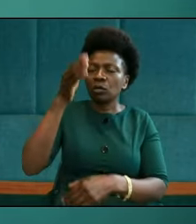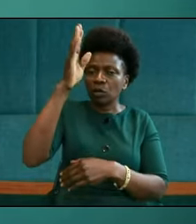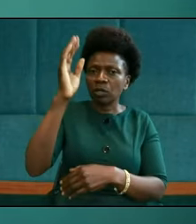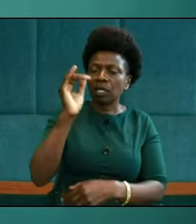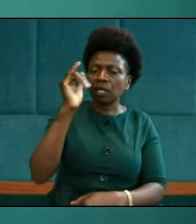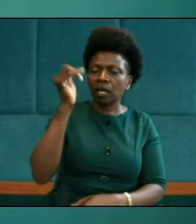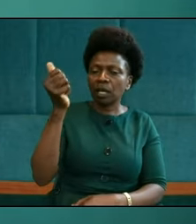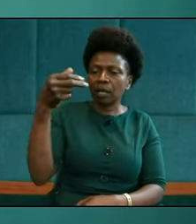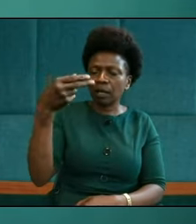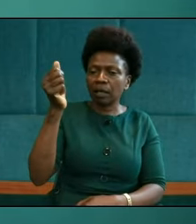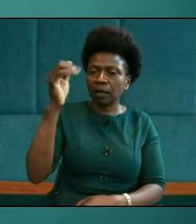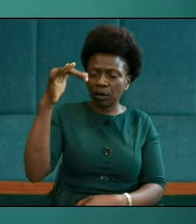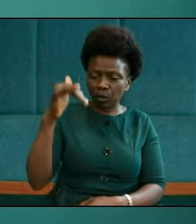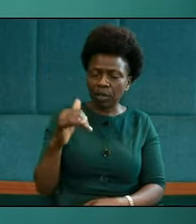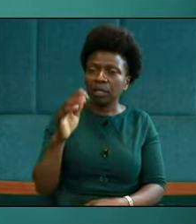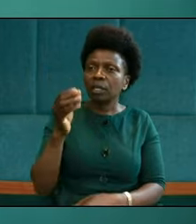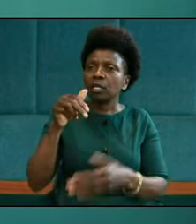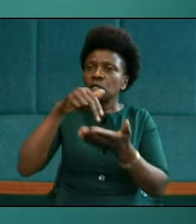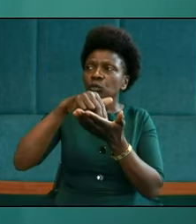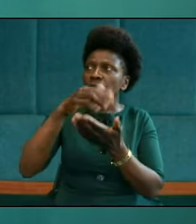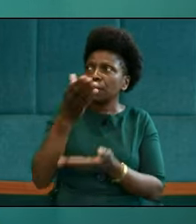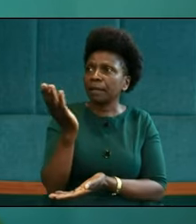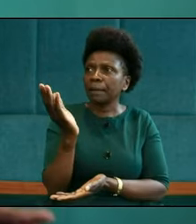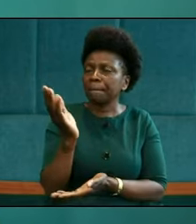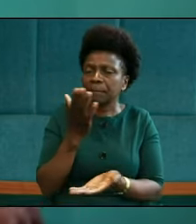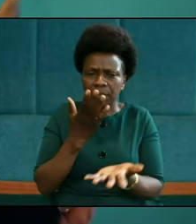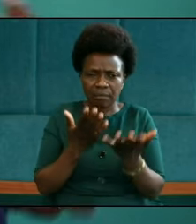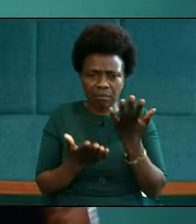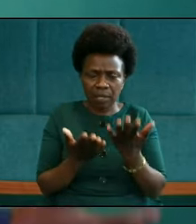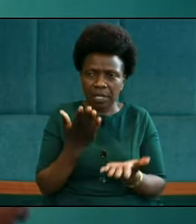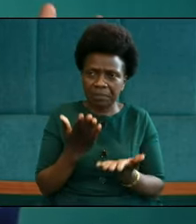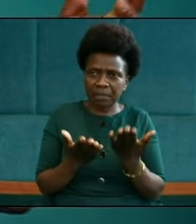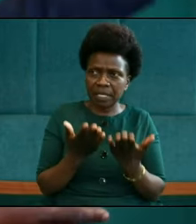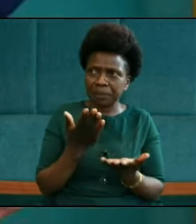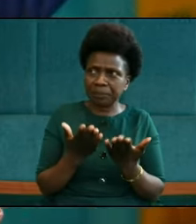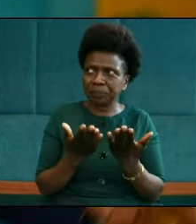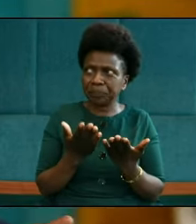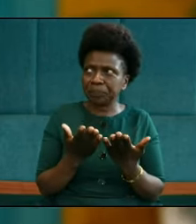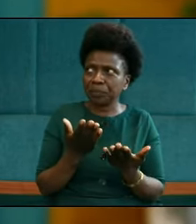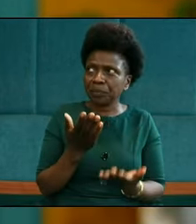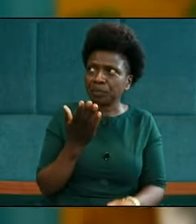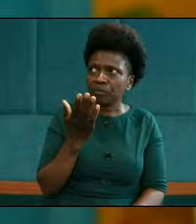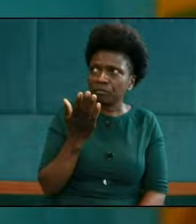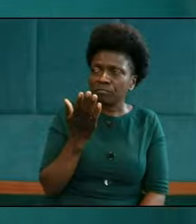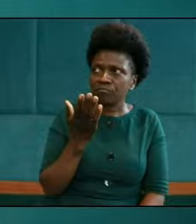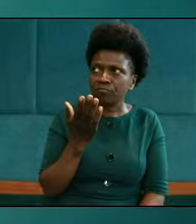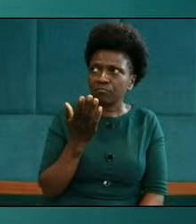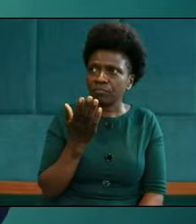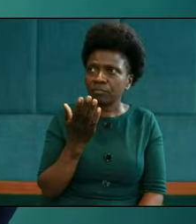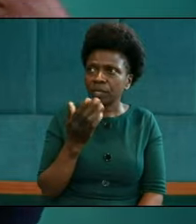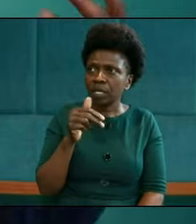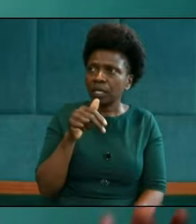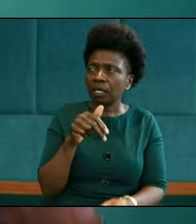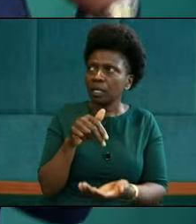Yahweh stood above it. And maybe he